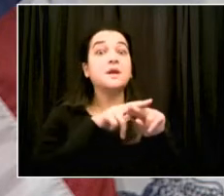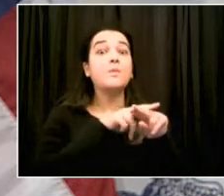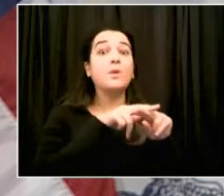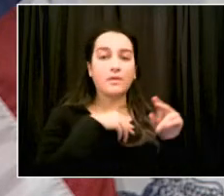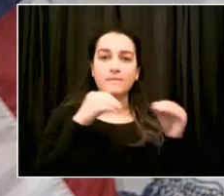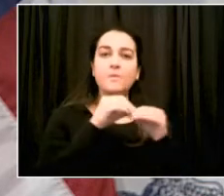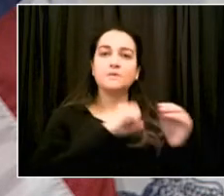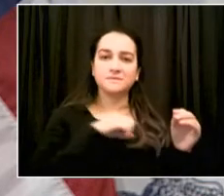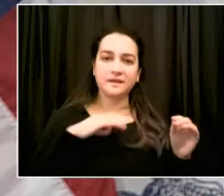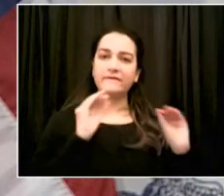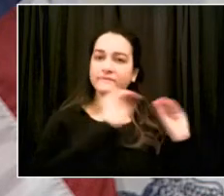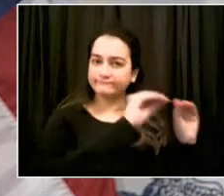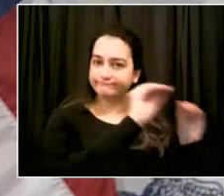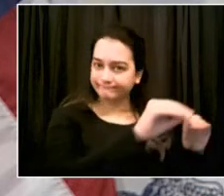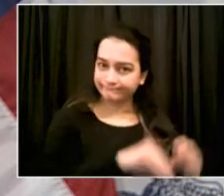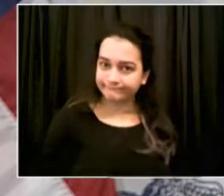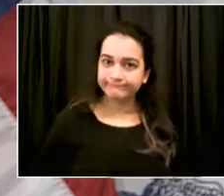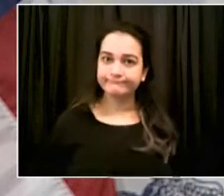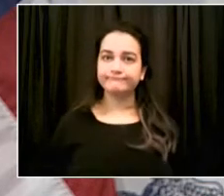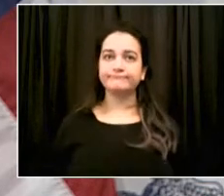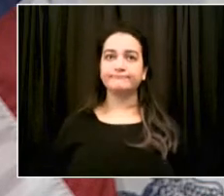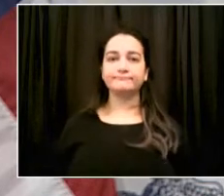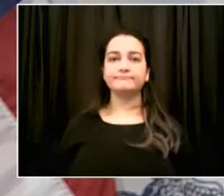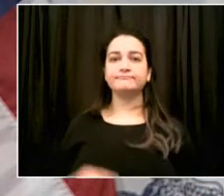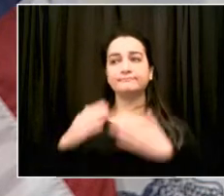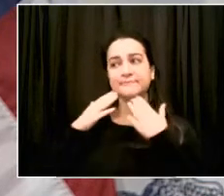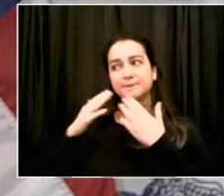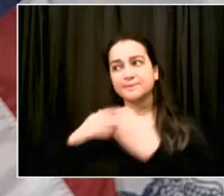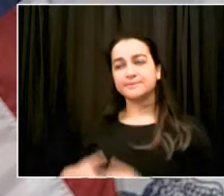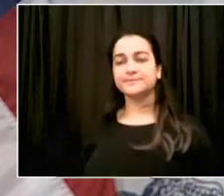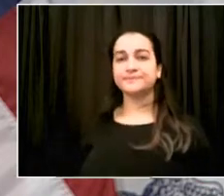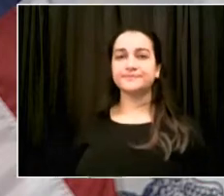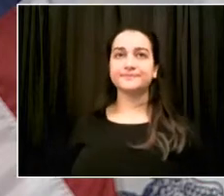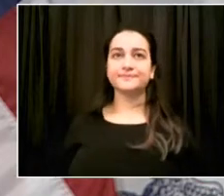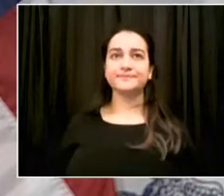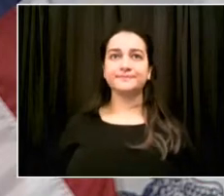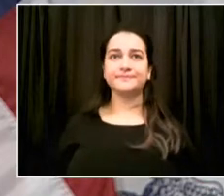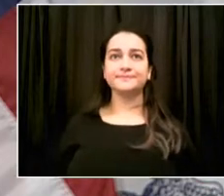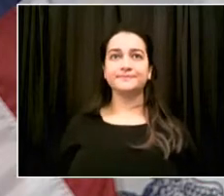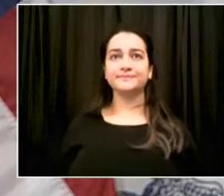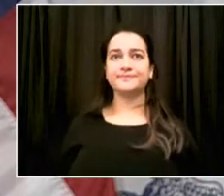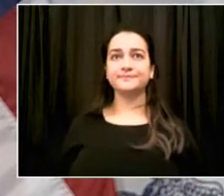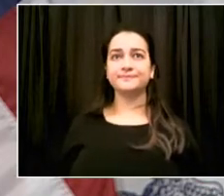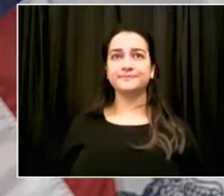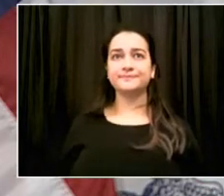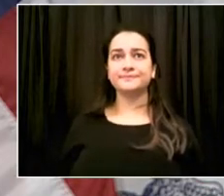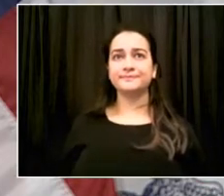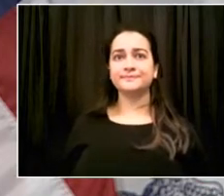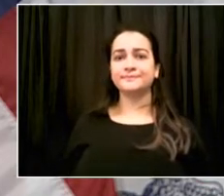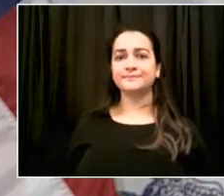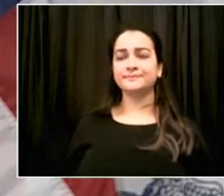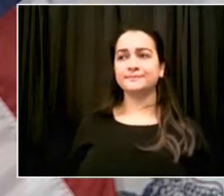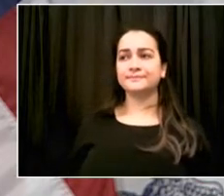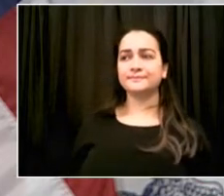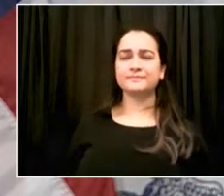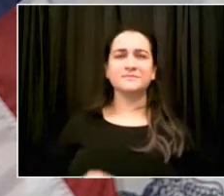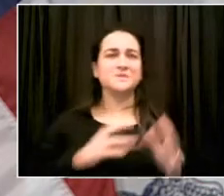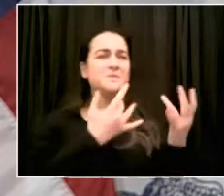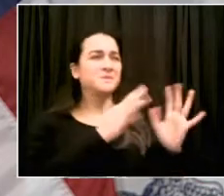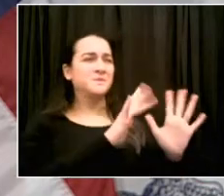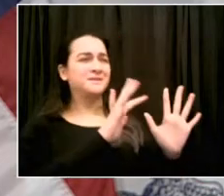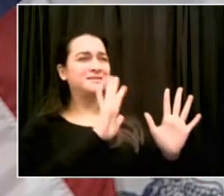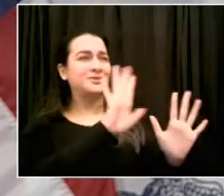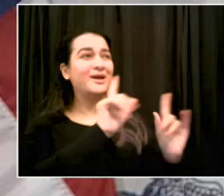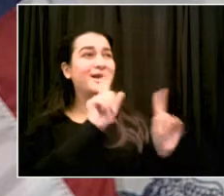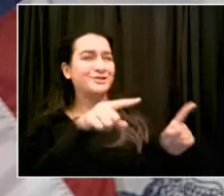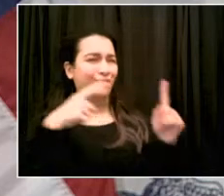Can you hear me, Nolan? I guess I'm just a little, I heard you. I'm just a little confused by your answer. So your point is because the subways are safer